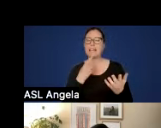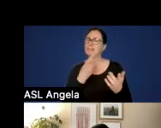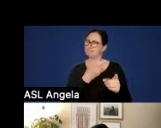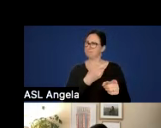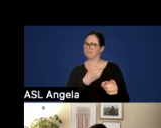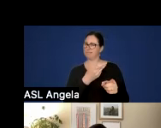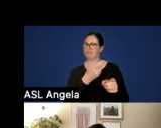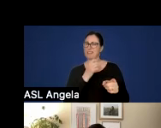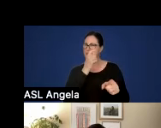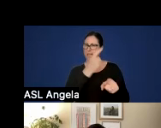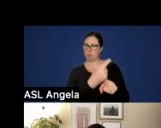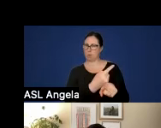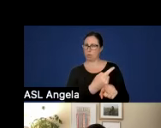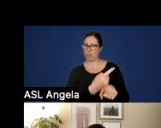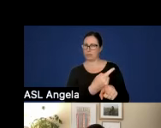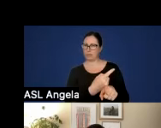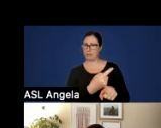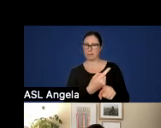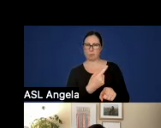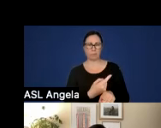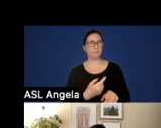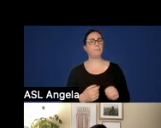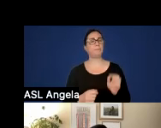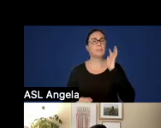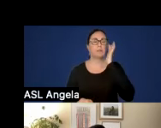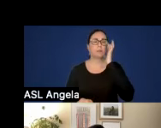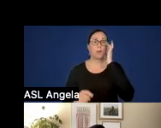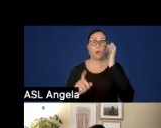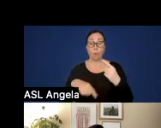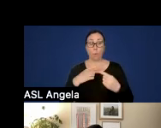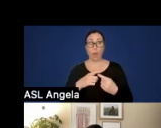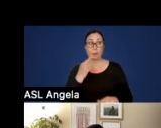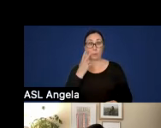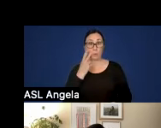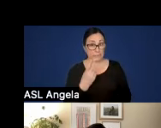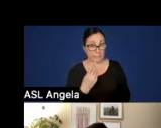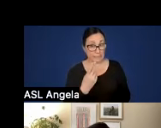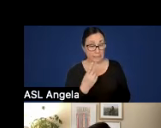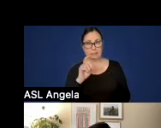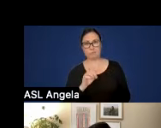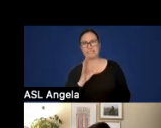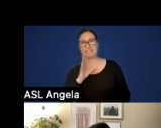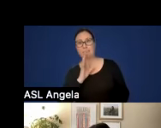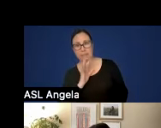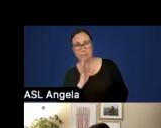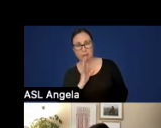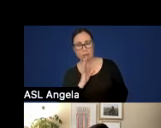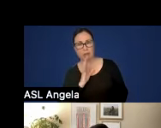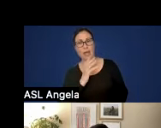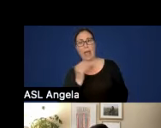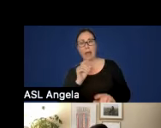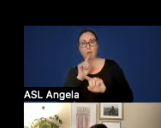inappropriate. And once it's visible, we need to be able to speak about it and to respond appropriately as